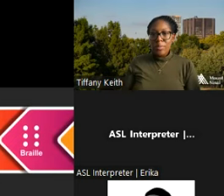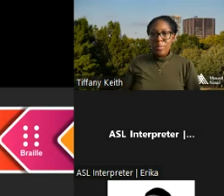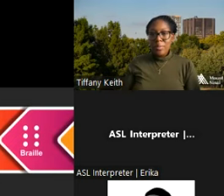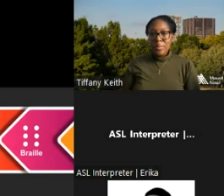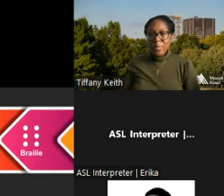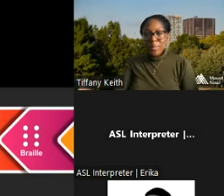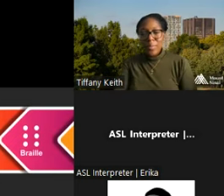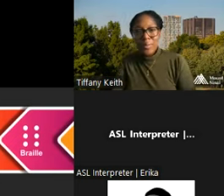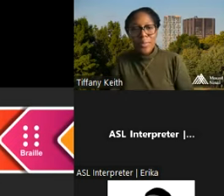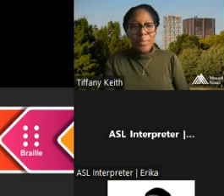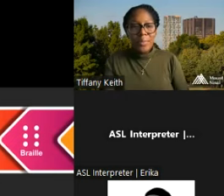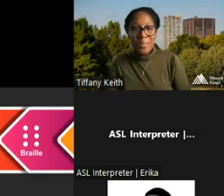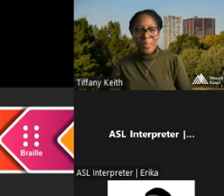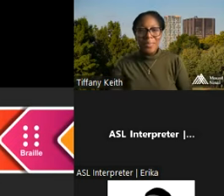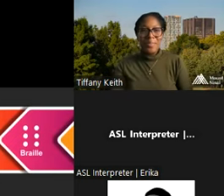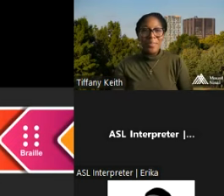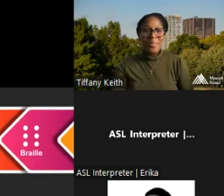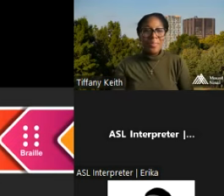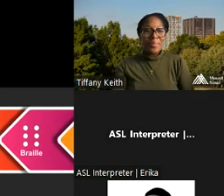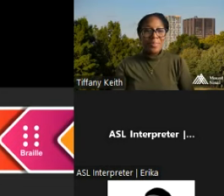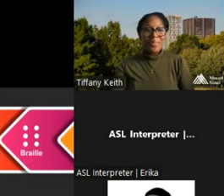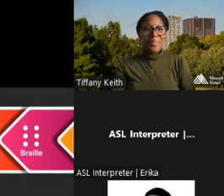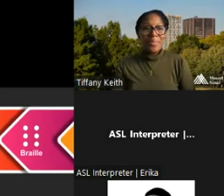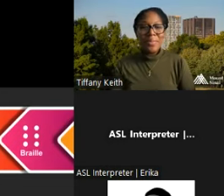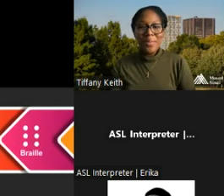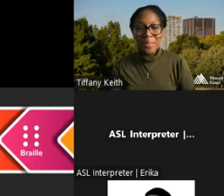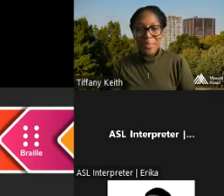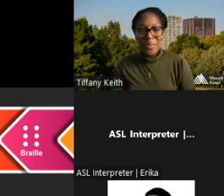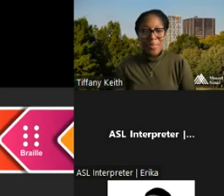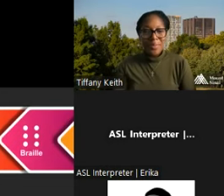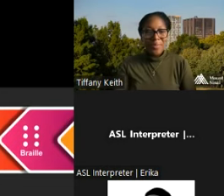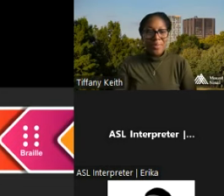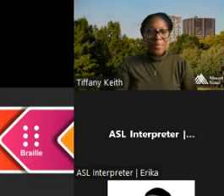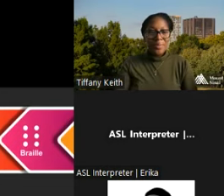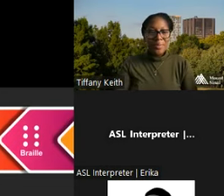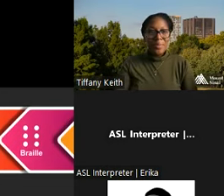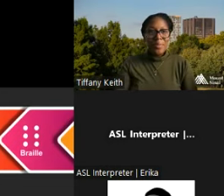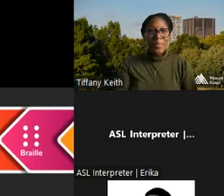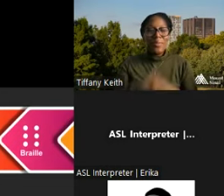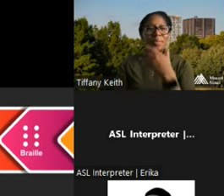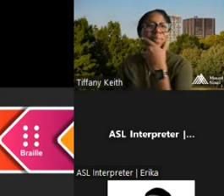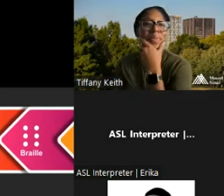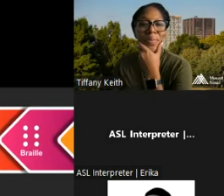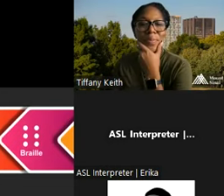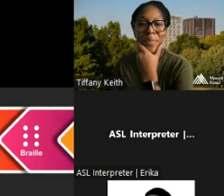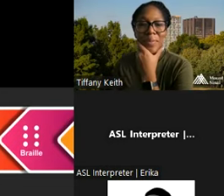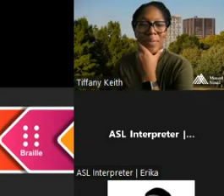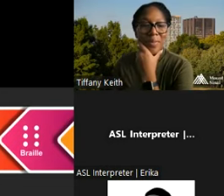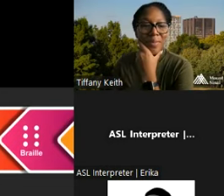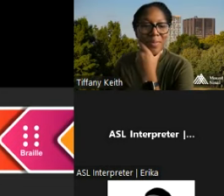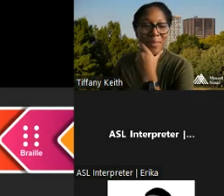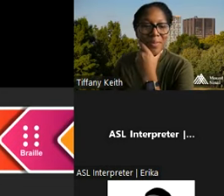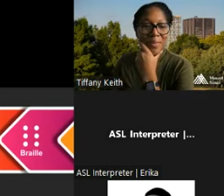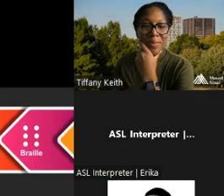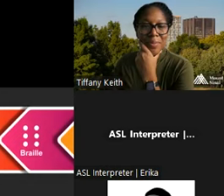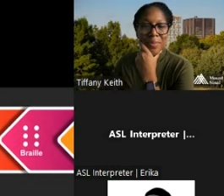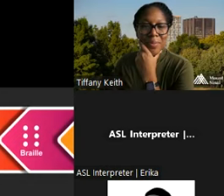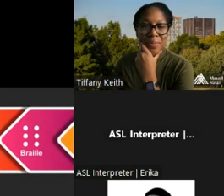chat, or you can raise your hand, or just unmute and say your name. Whatever you